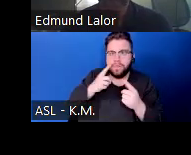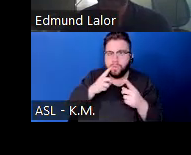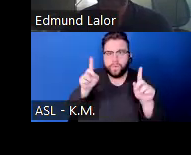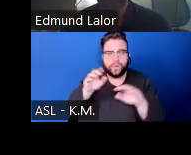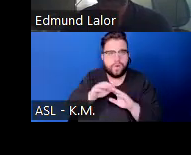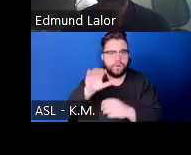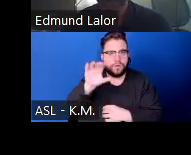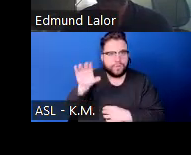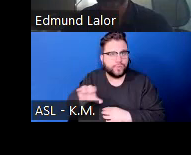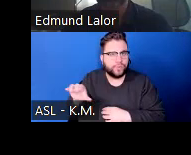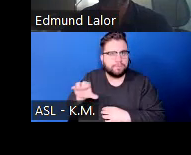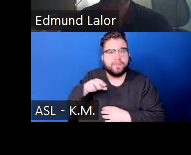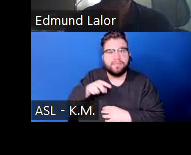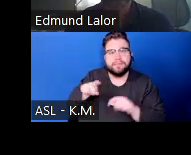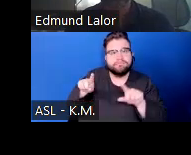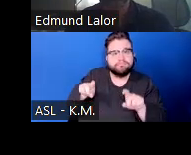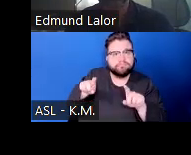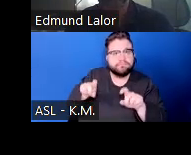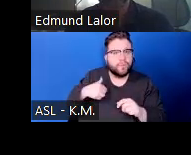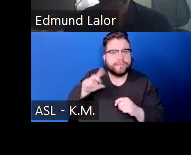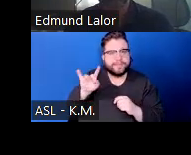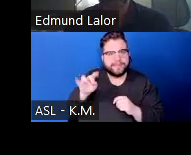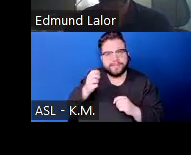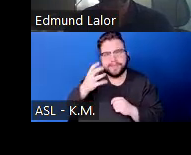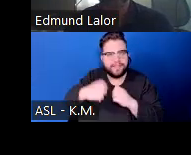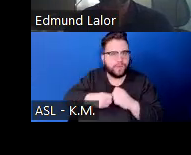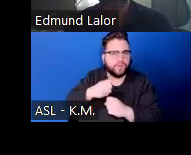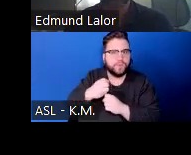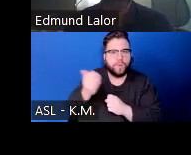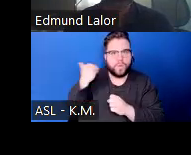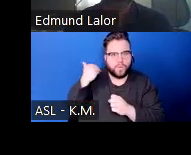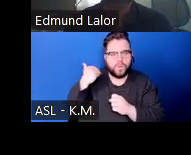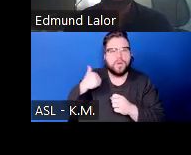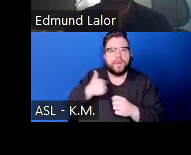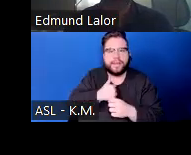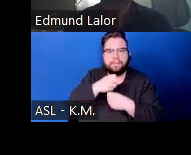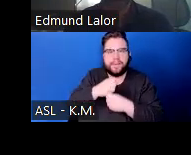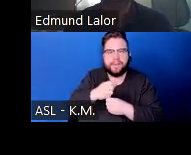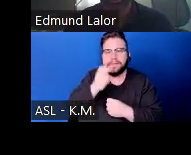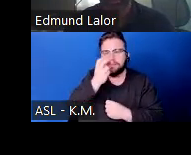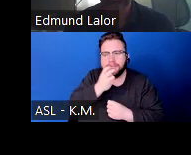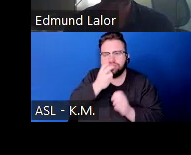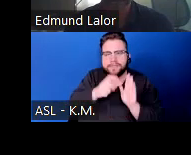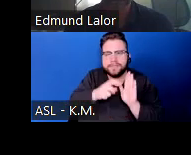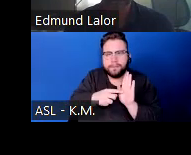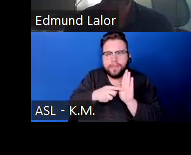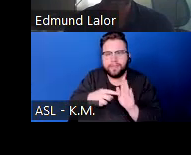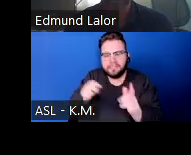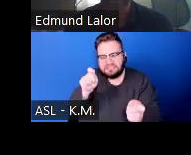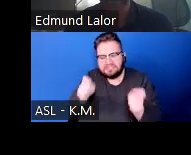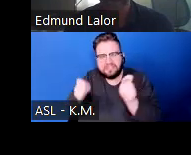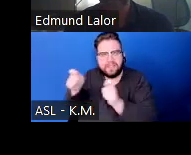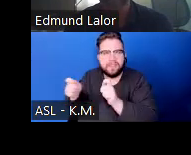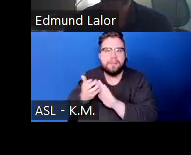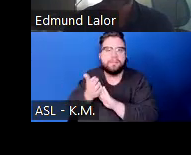that we did several years ago where we degraded speech. We made the speech very hard to understand by degrading it using a technique called